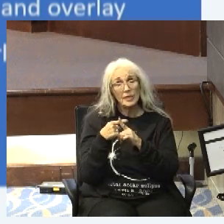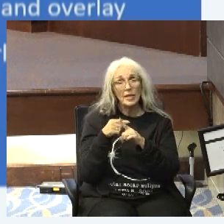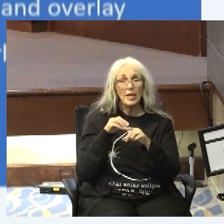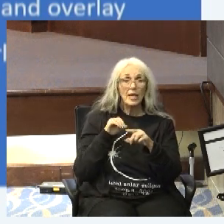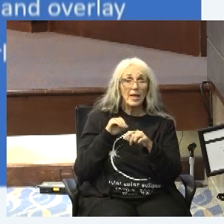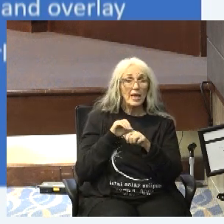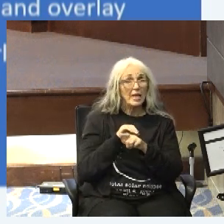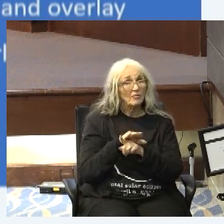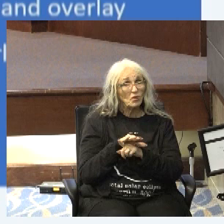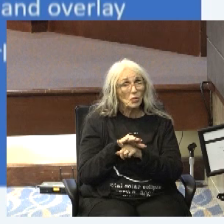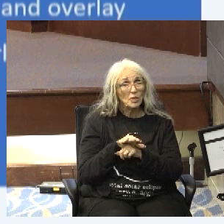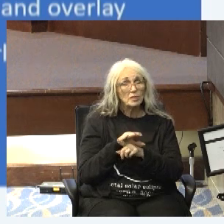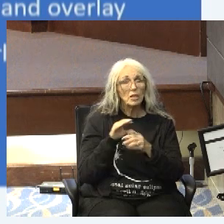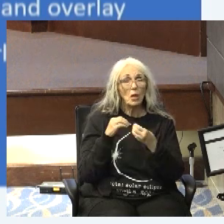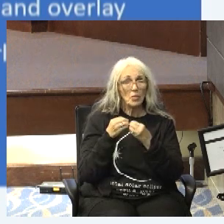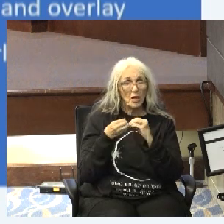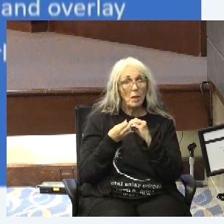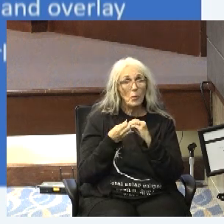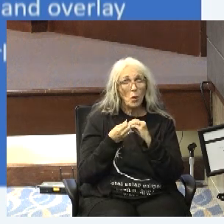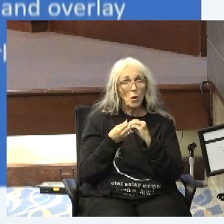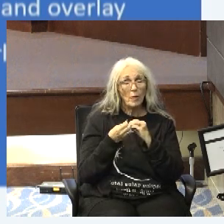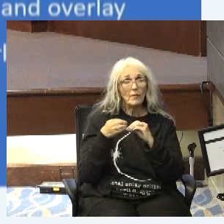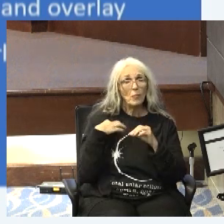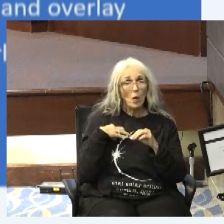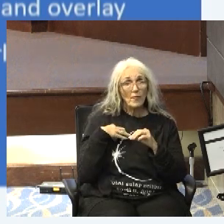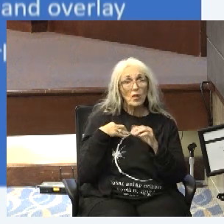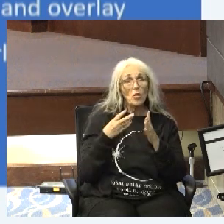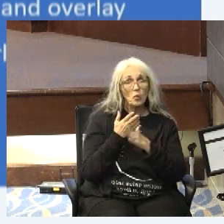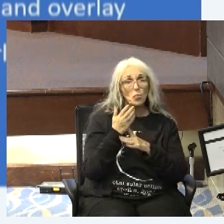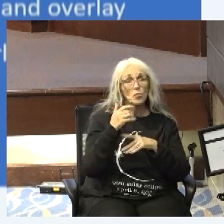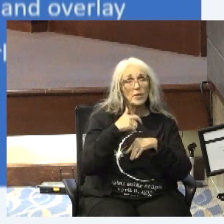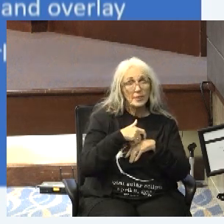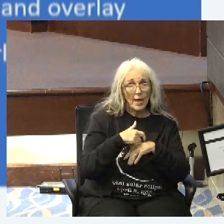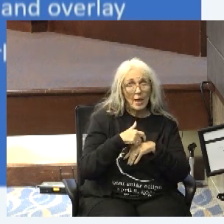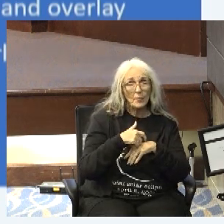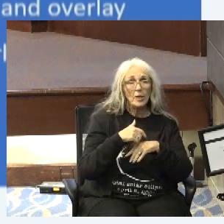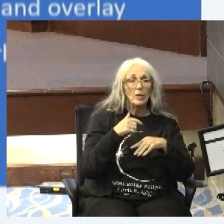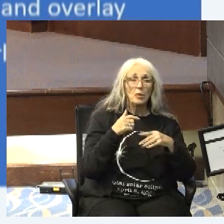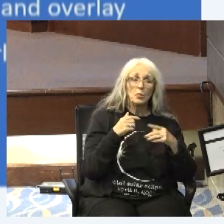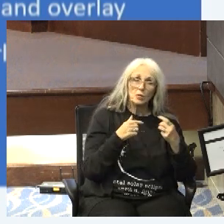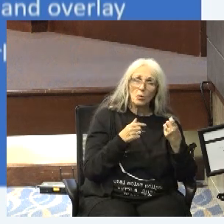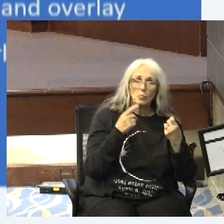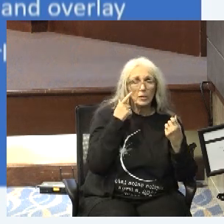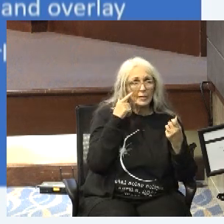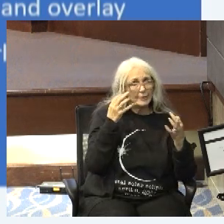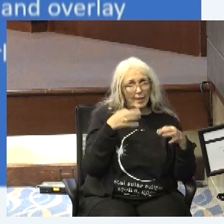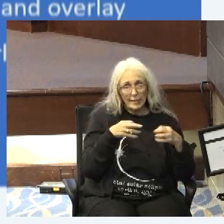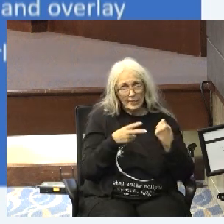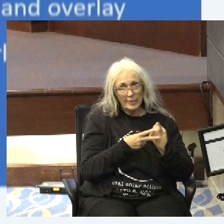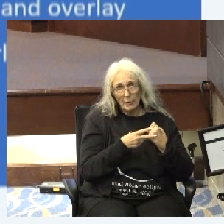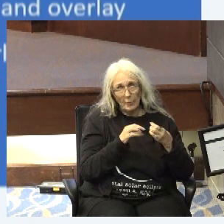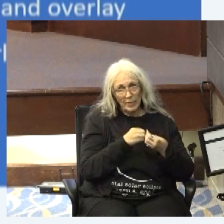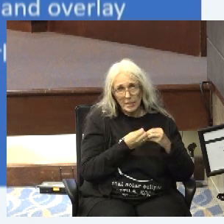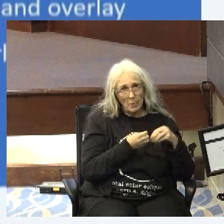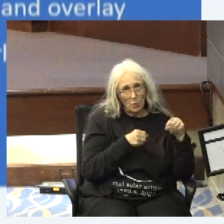influence on the revenue number over that period of time. But we stuck with the 620 number because it's what we know today. Another variable I want to mention to